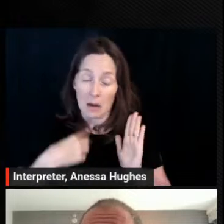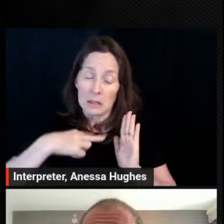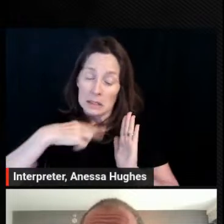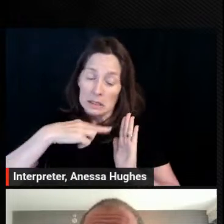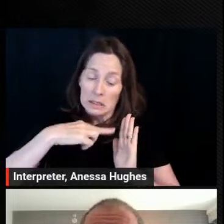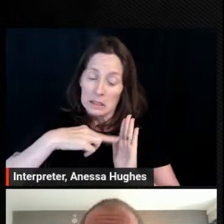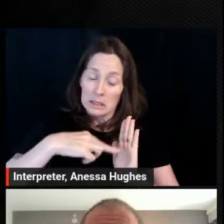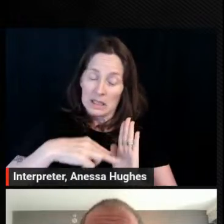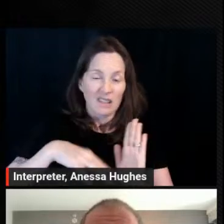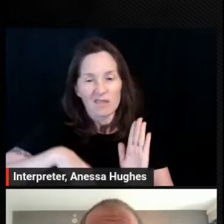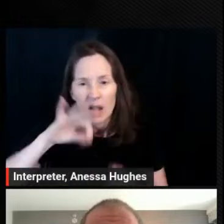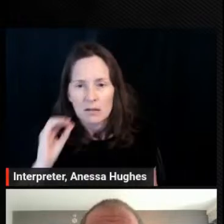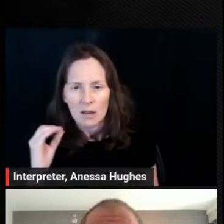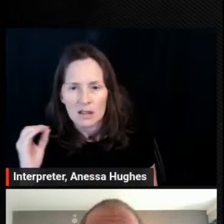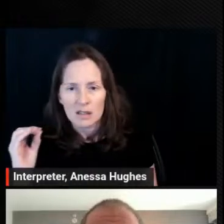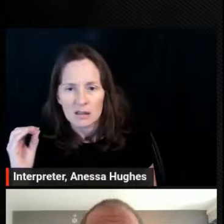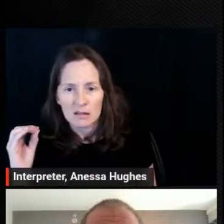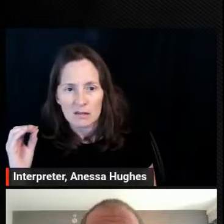of hay.